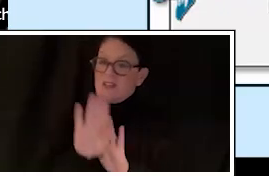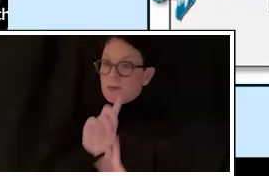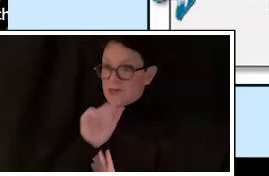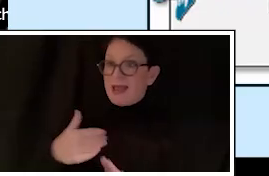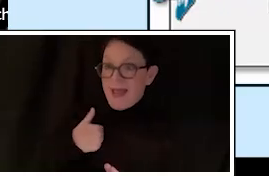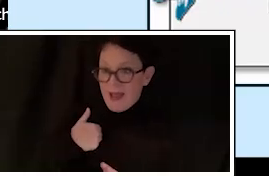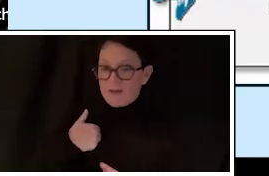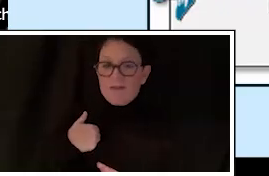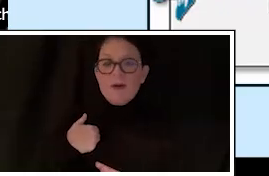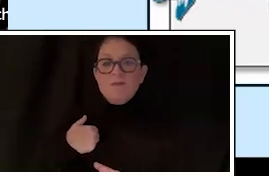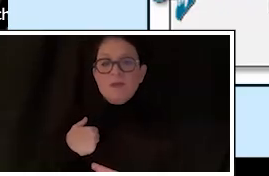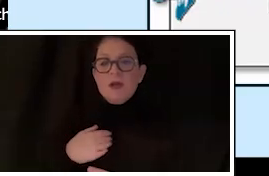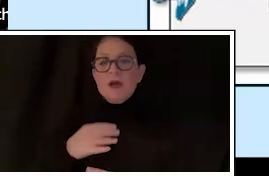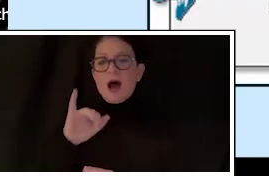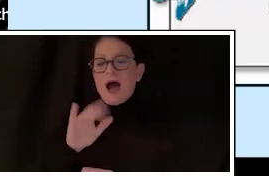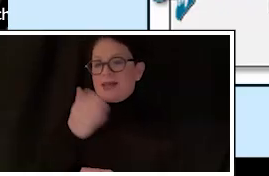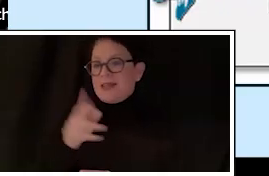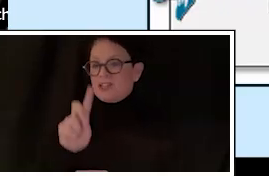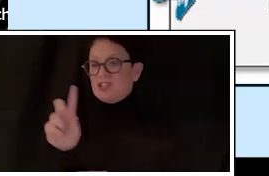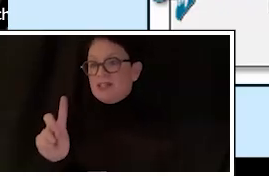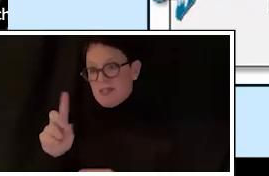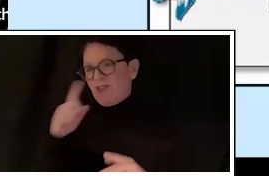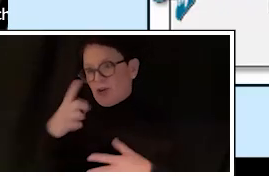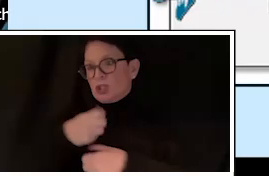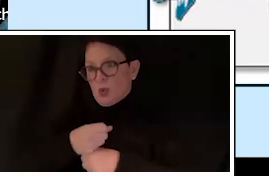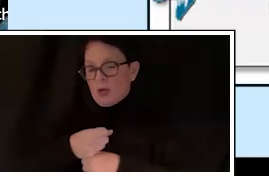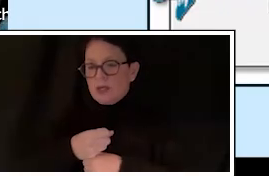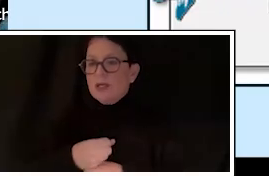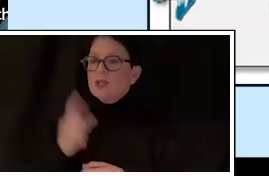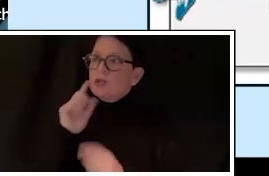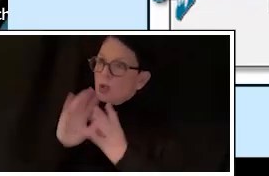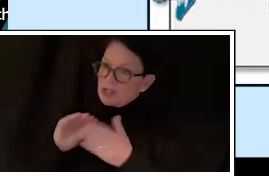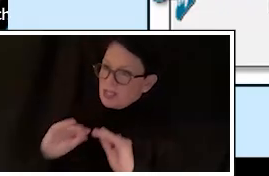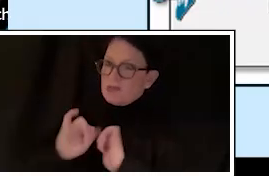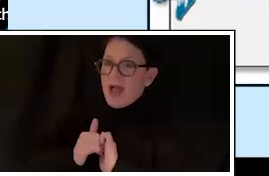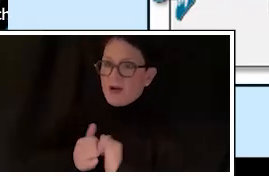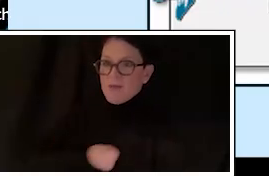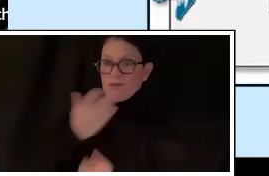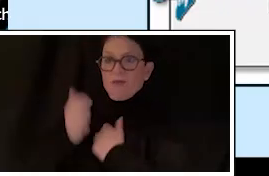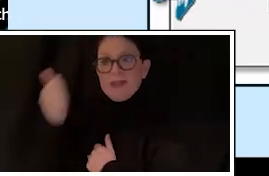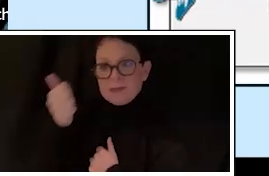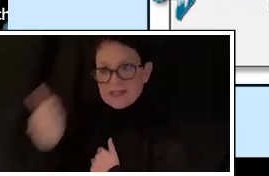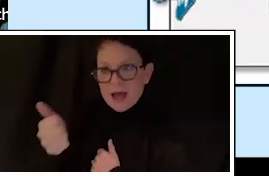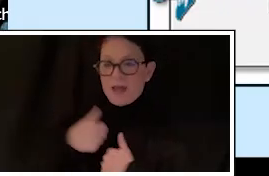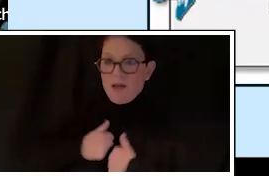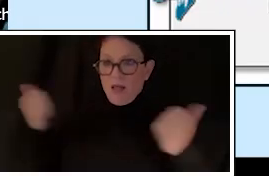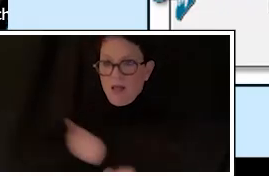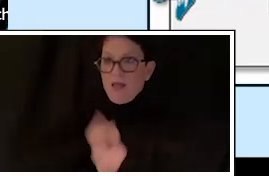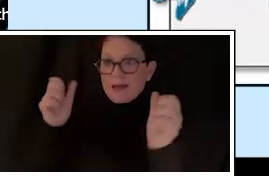disability, I/DD for short, to speak up for themselves, navigate the DD